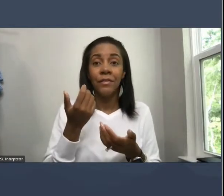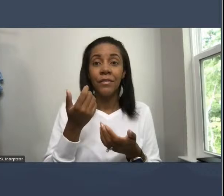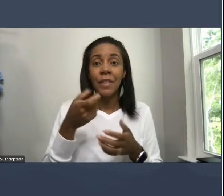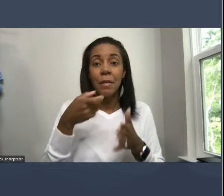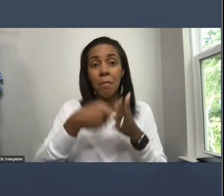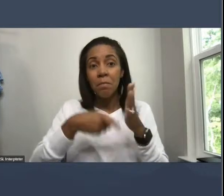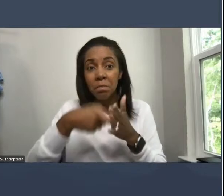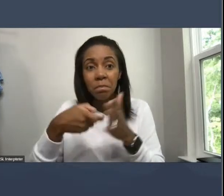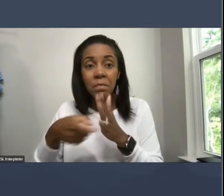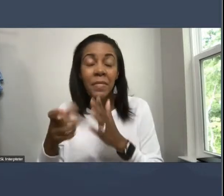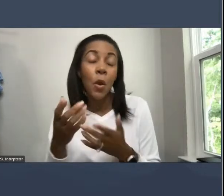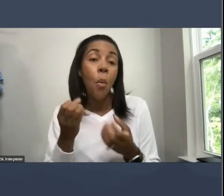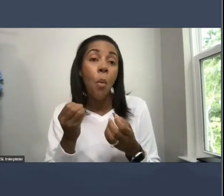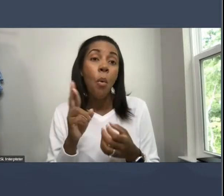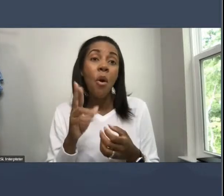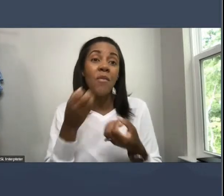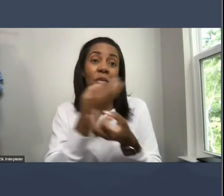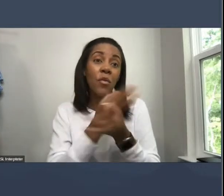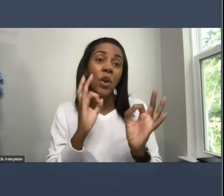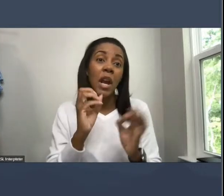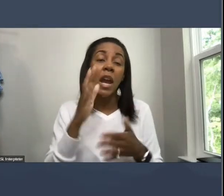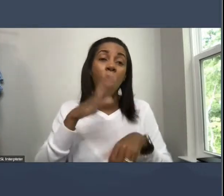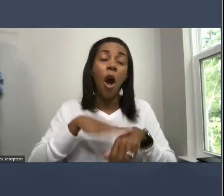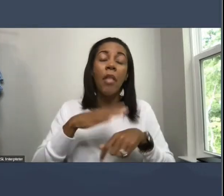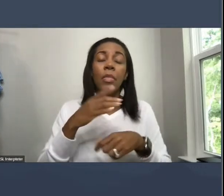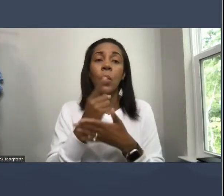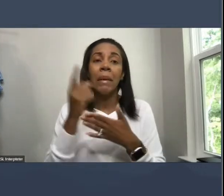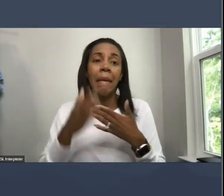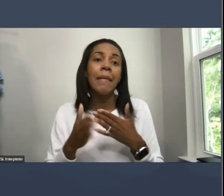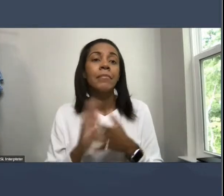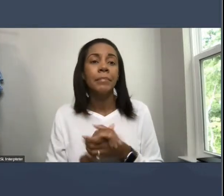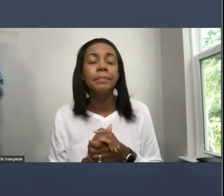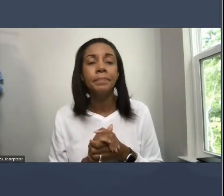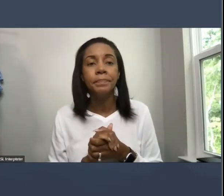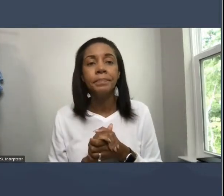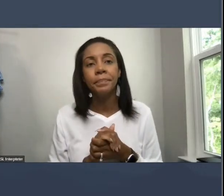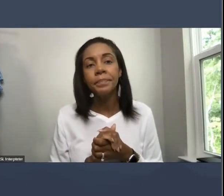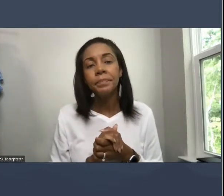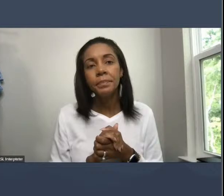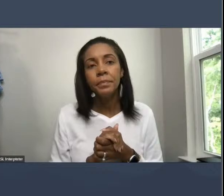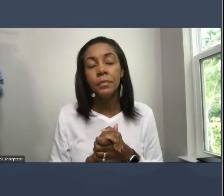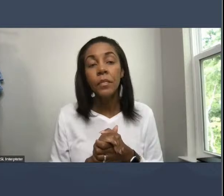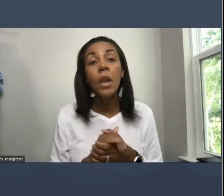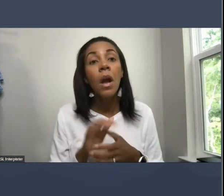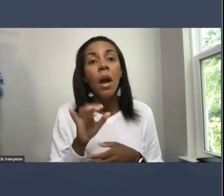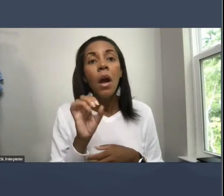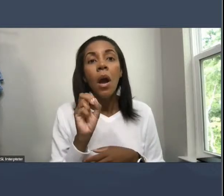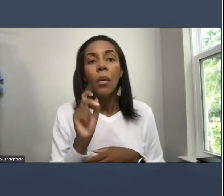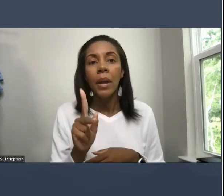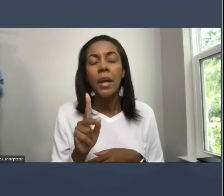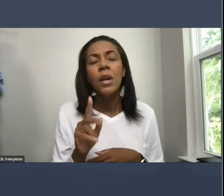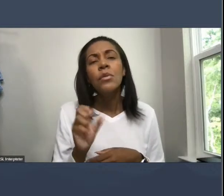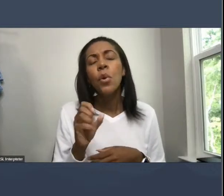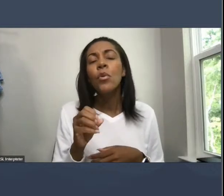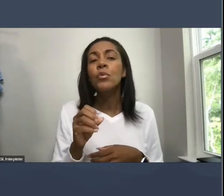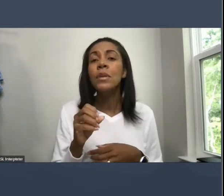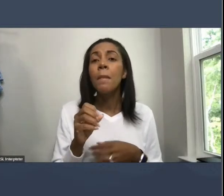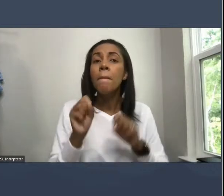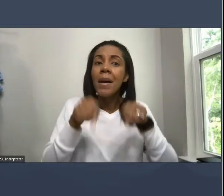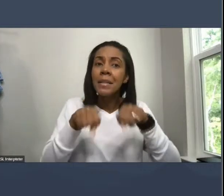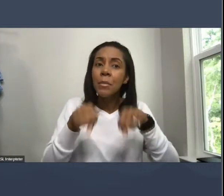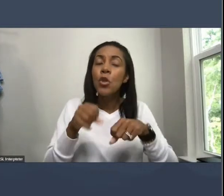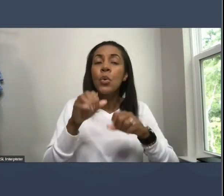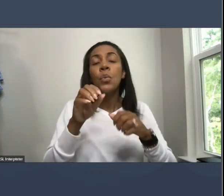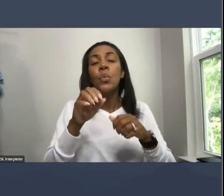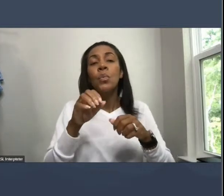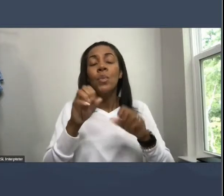no fee after a certain time, or on the weekends they're free on Sundays, for instance. Okay. So in other words, folks, there's a decent chance you can get down there